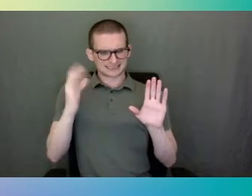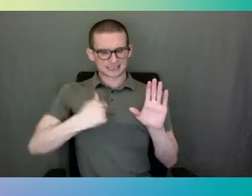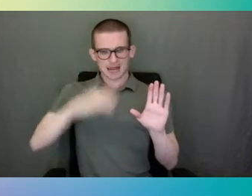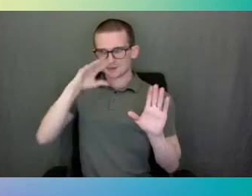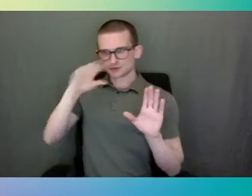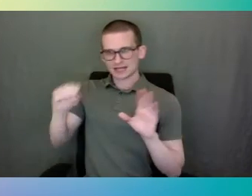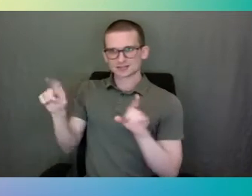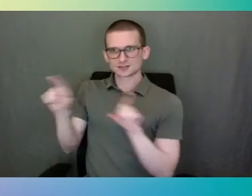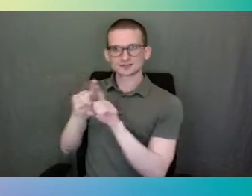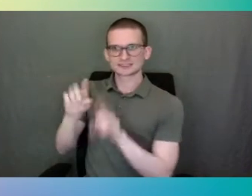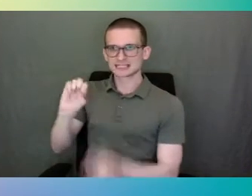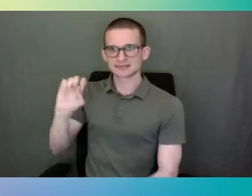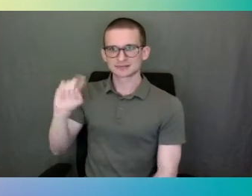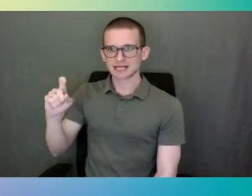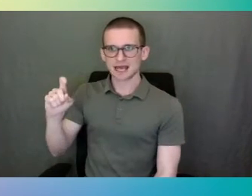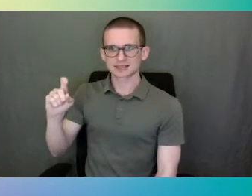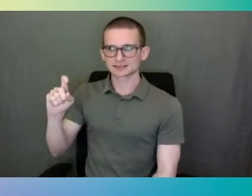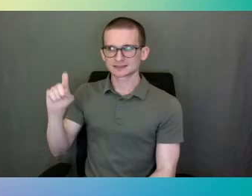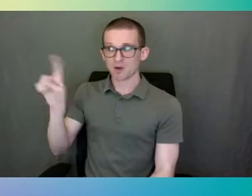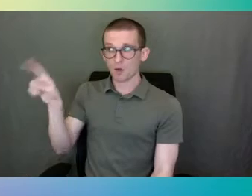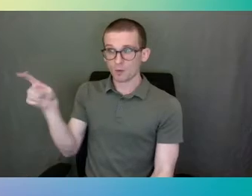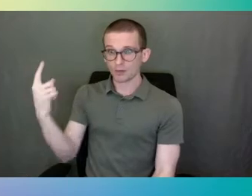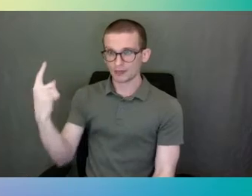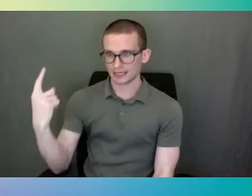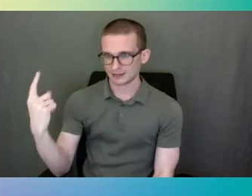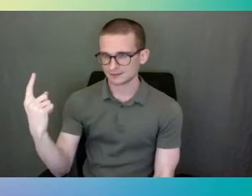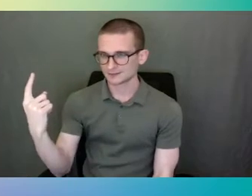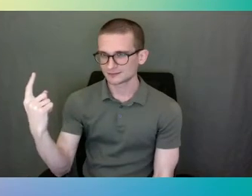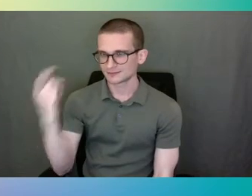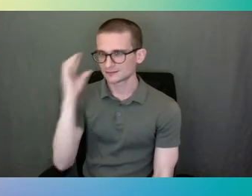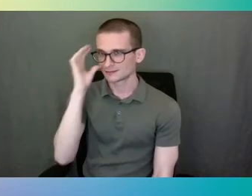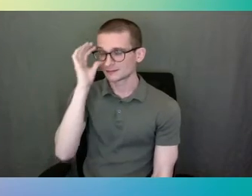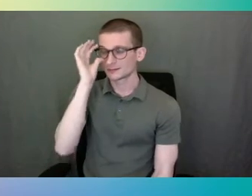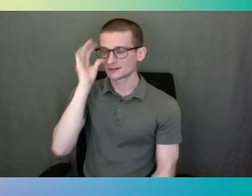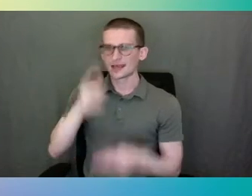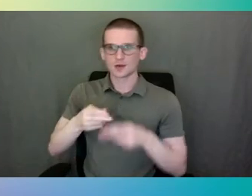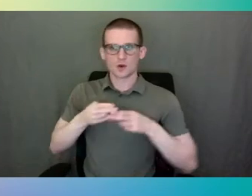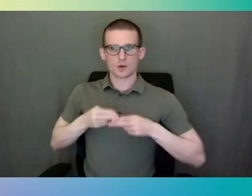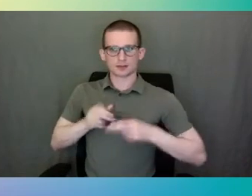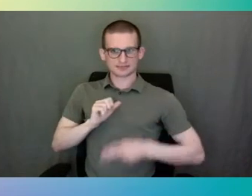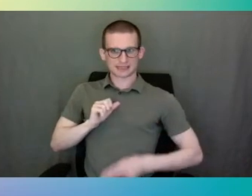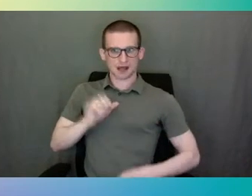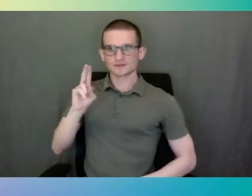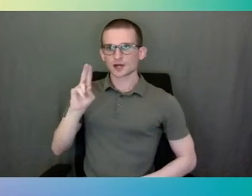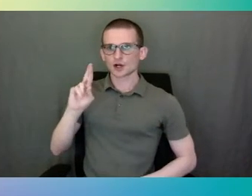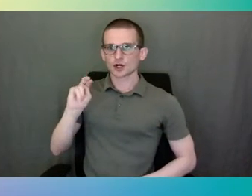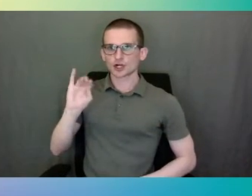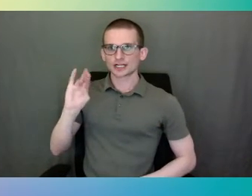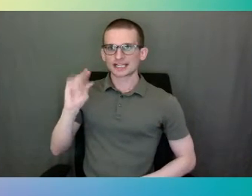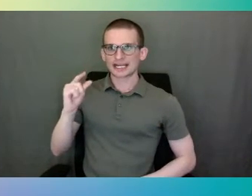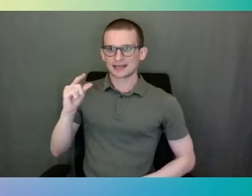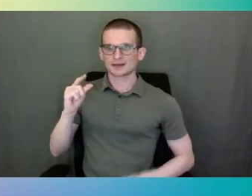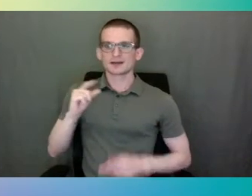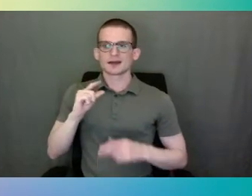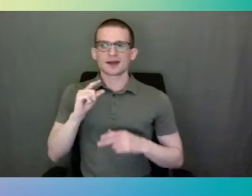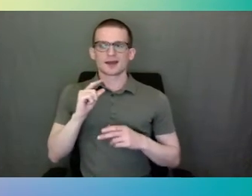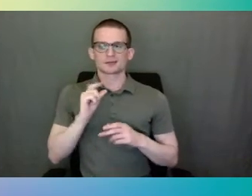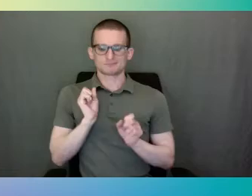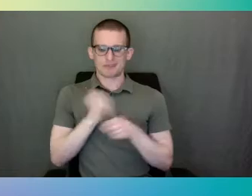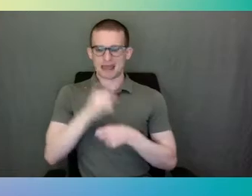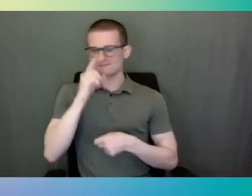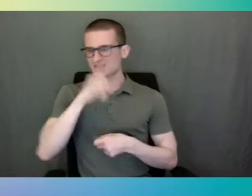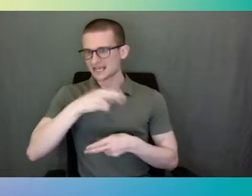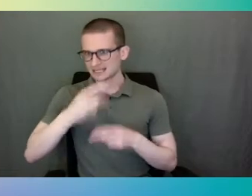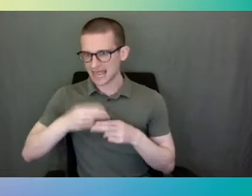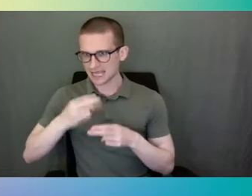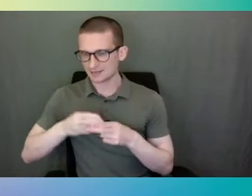sex like exclusively. He calls himself an Urning, and under a pseudonym, he produces 3